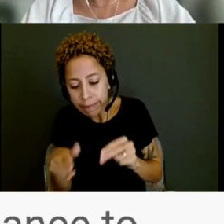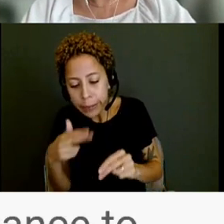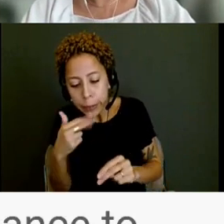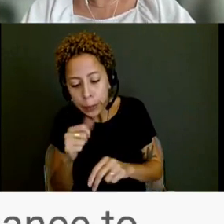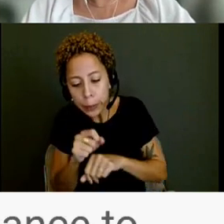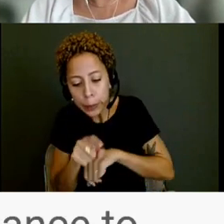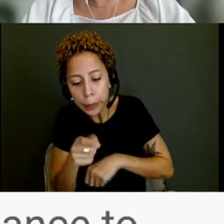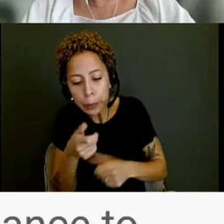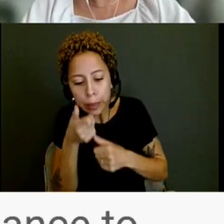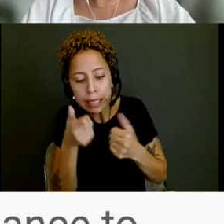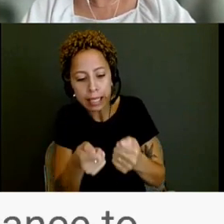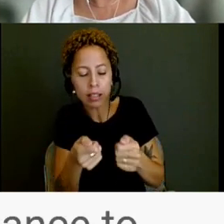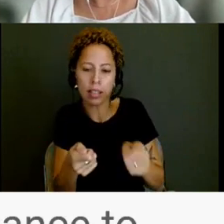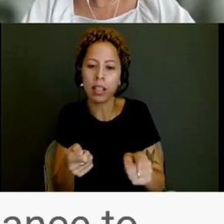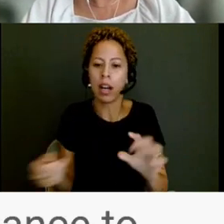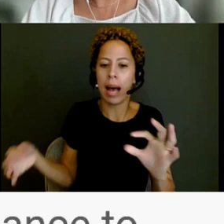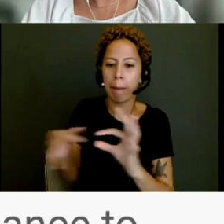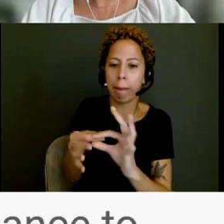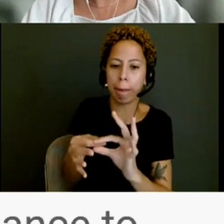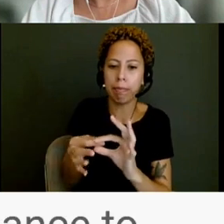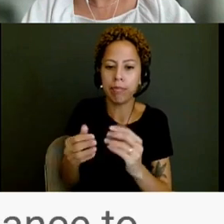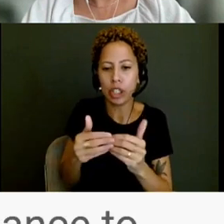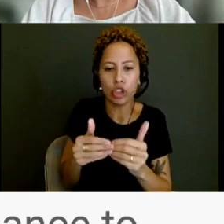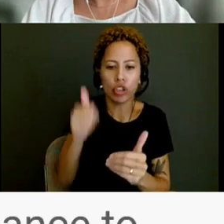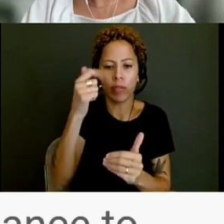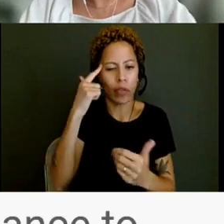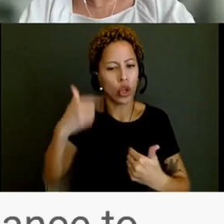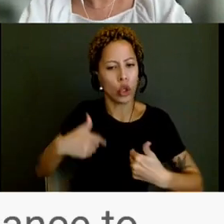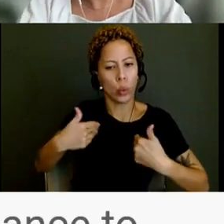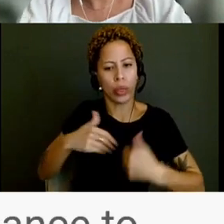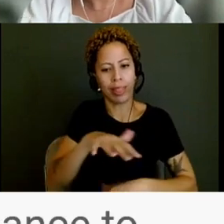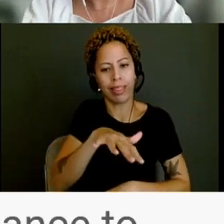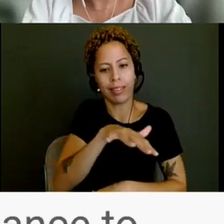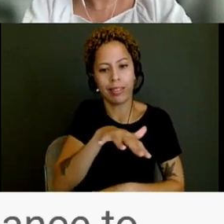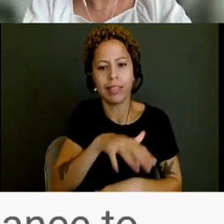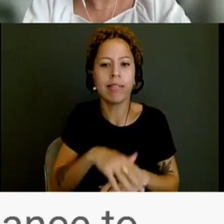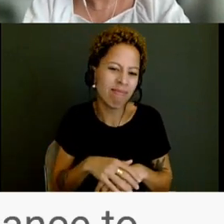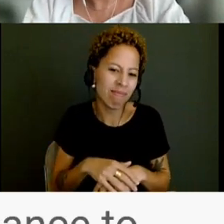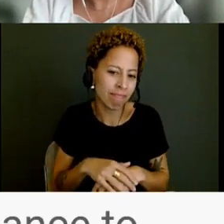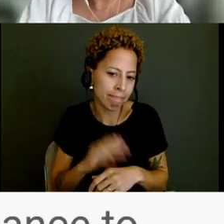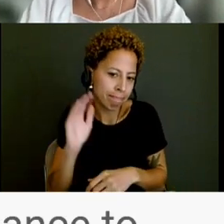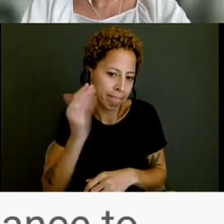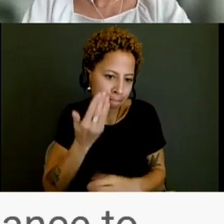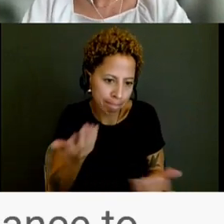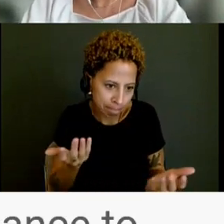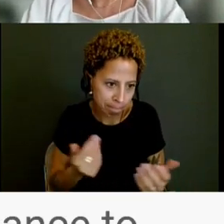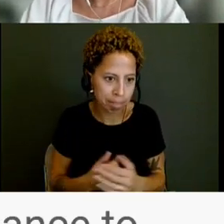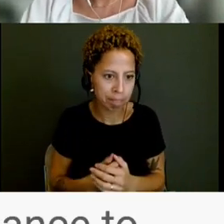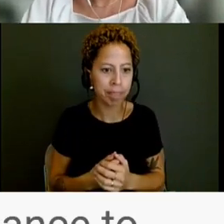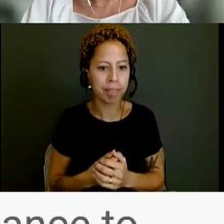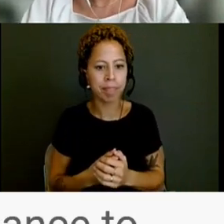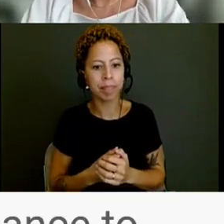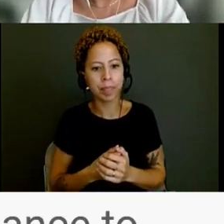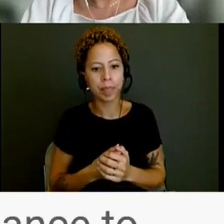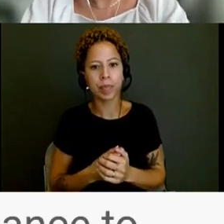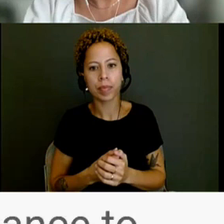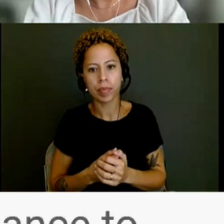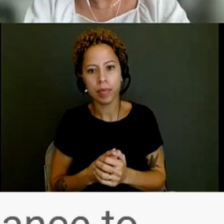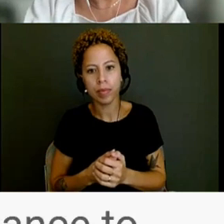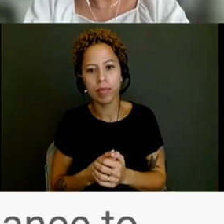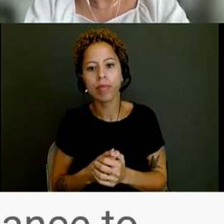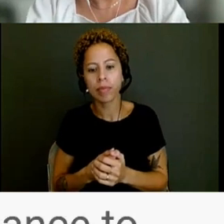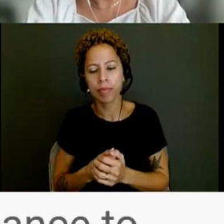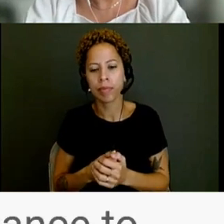what they're looking for. I find that painful. I like to punctuate my text for them. So connecting with